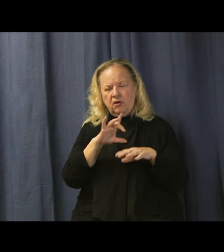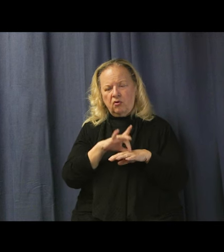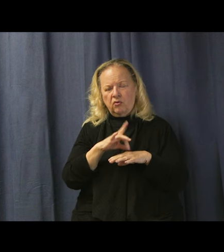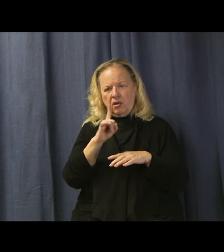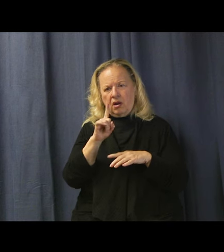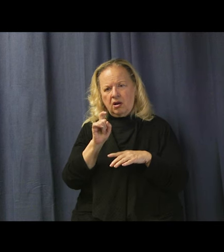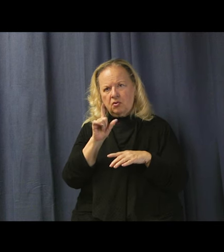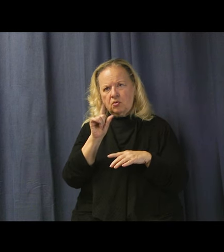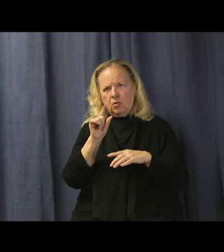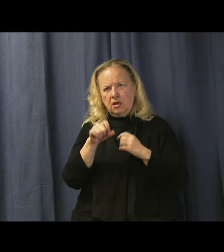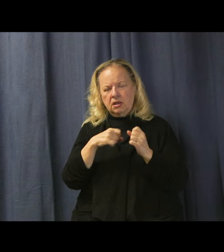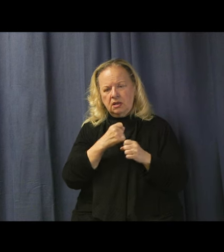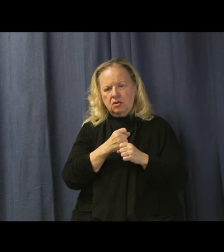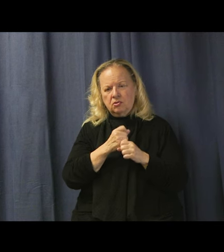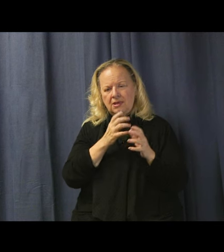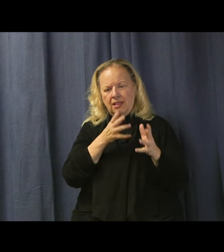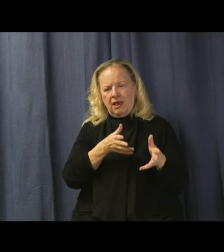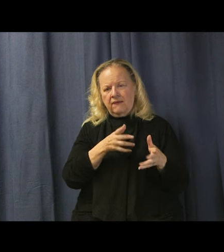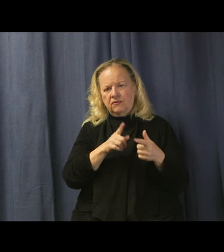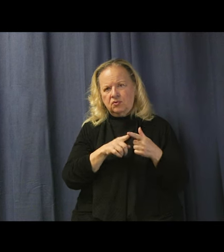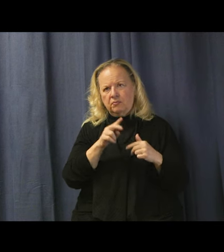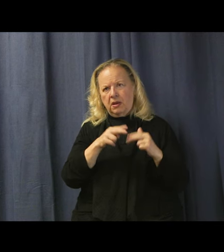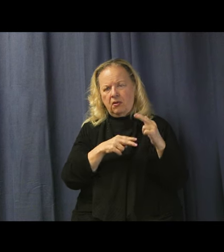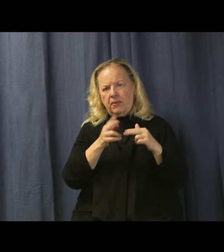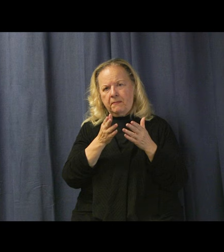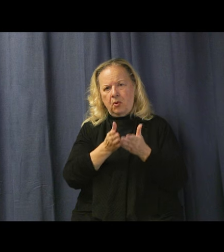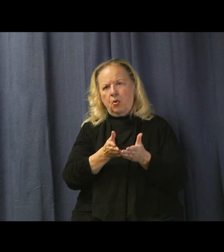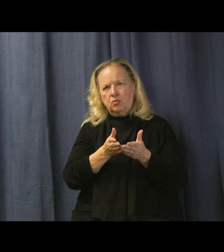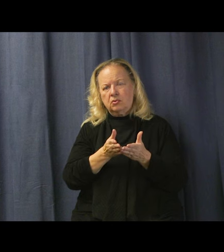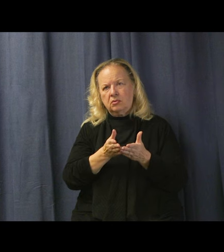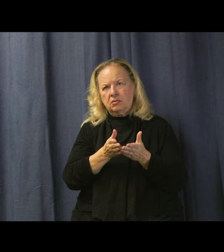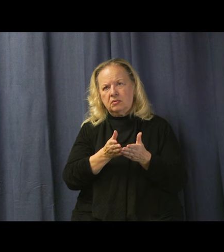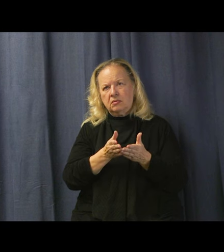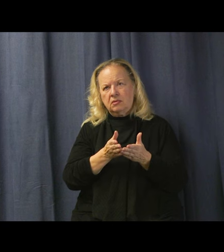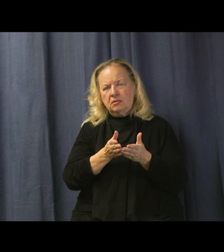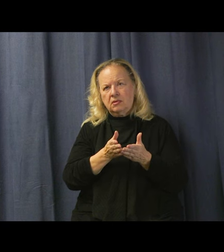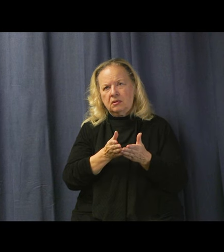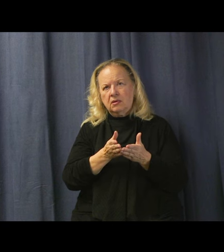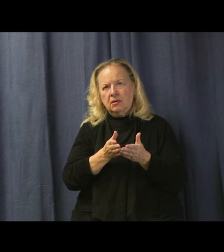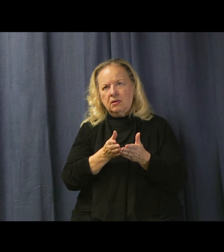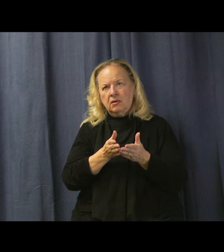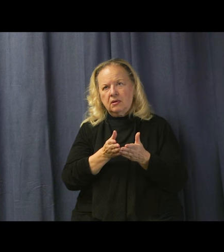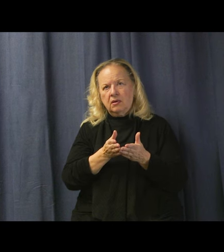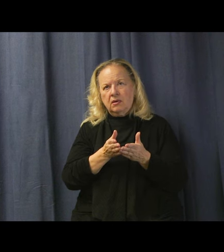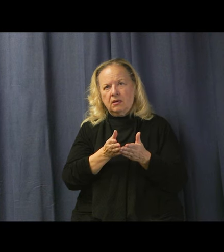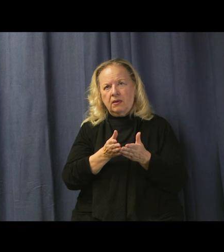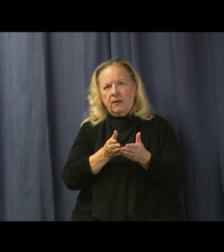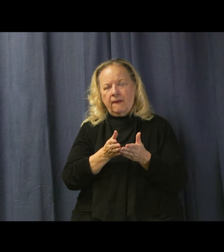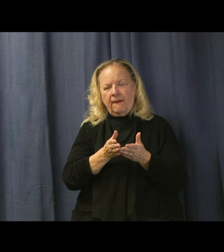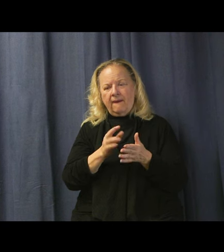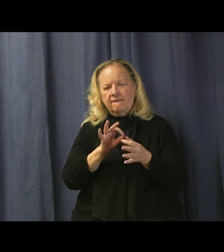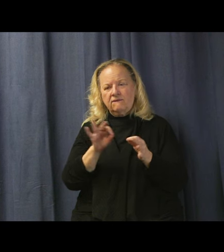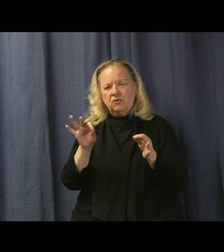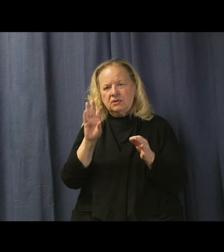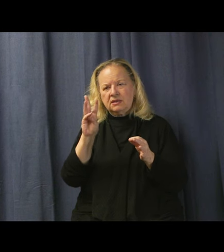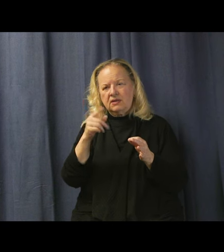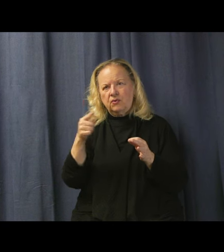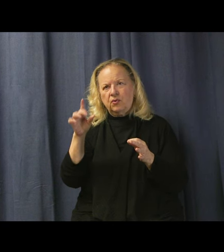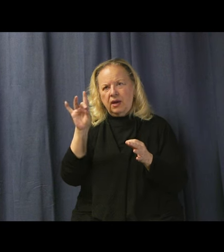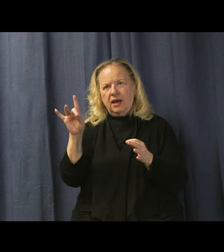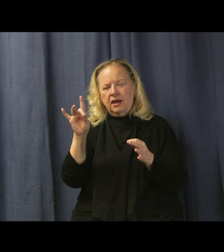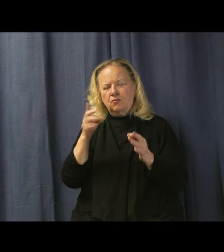Noah, he got 120 years to build the boat. And then, verse 6 through 8,